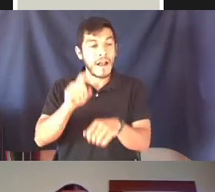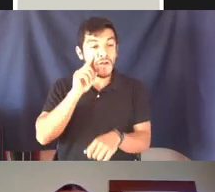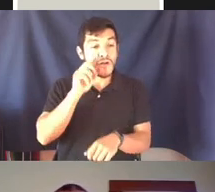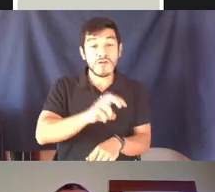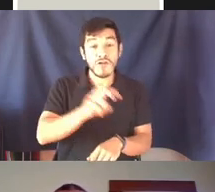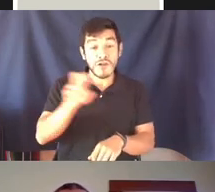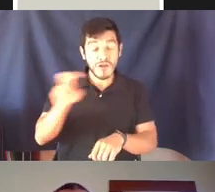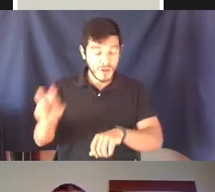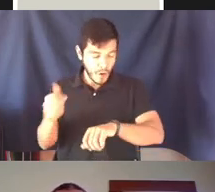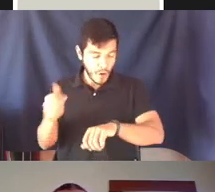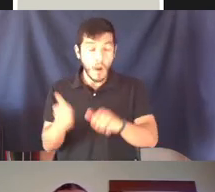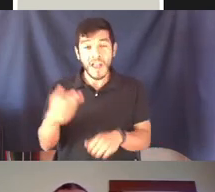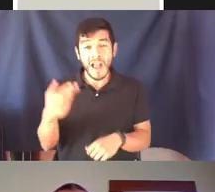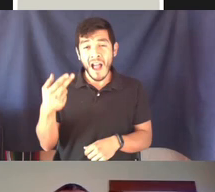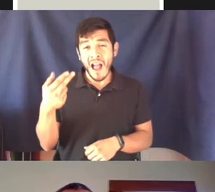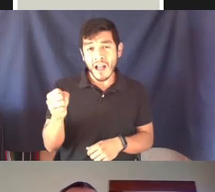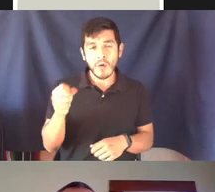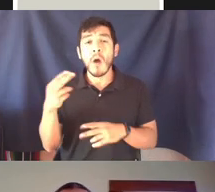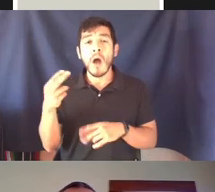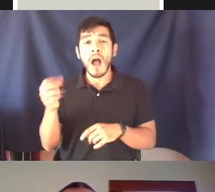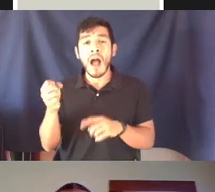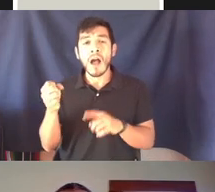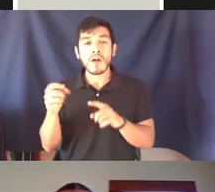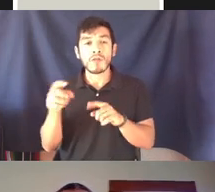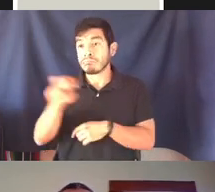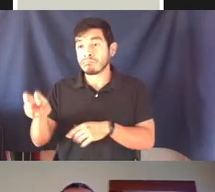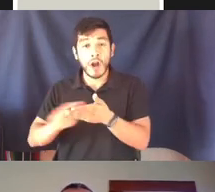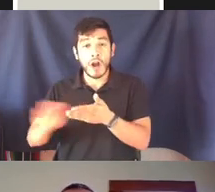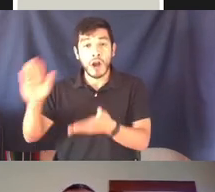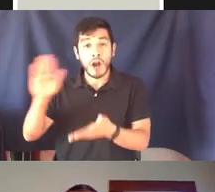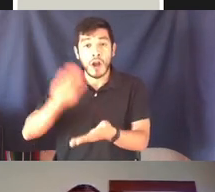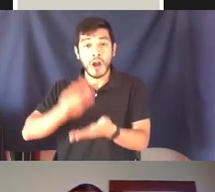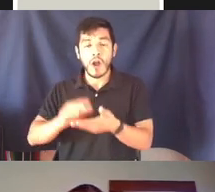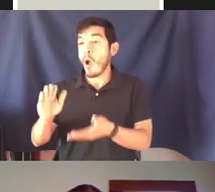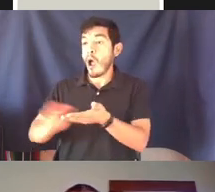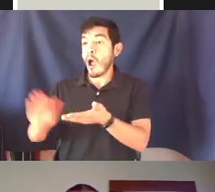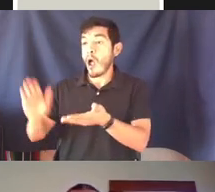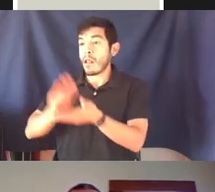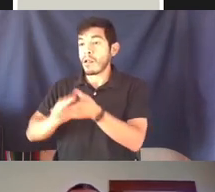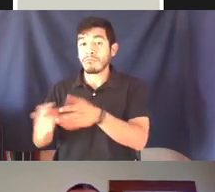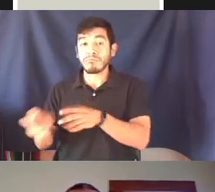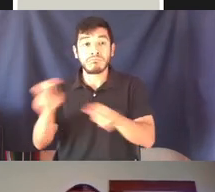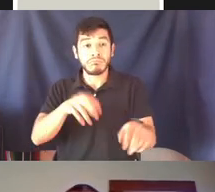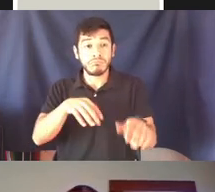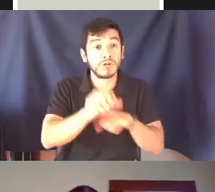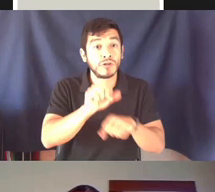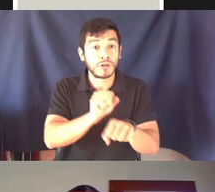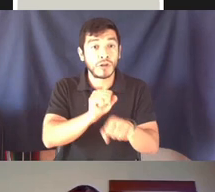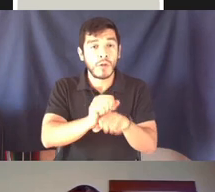college, college into career, changing jobs within a career, whatever those transitions are, even personal